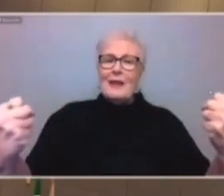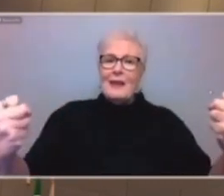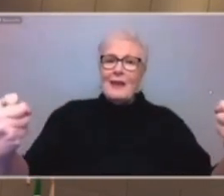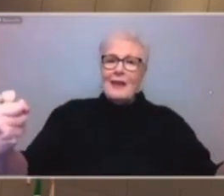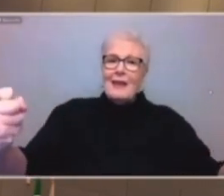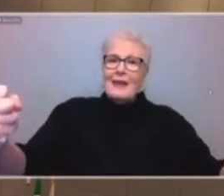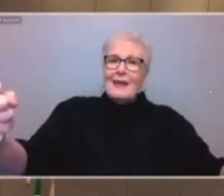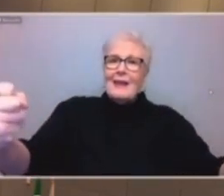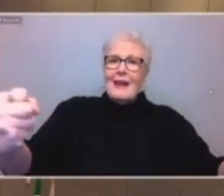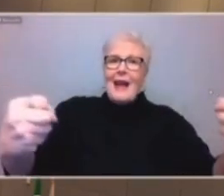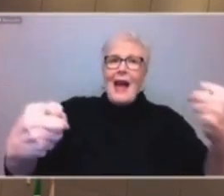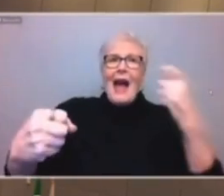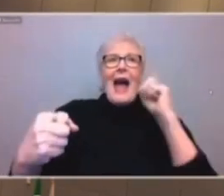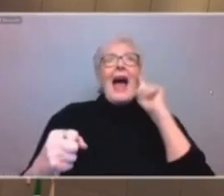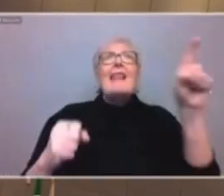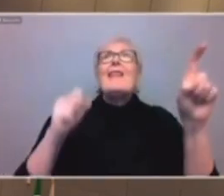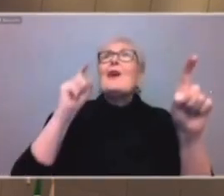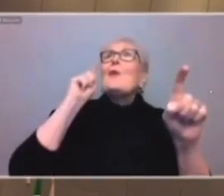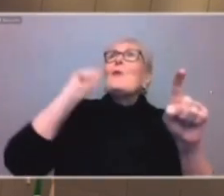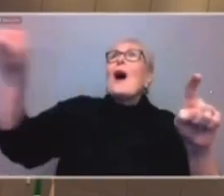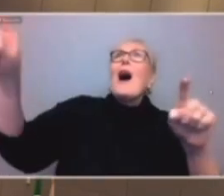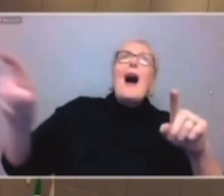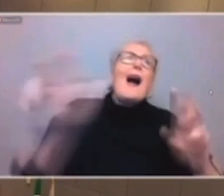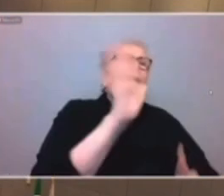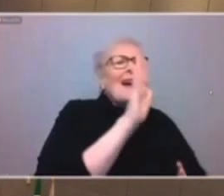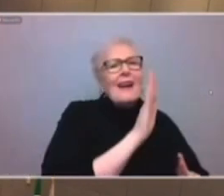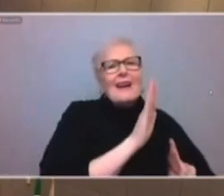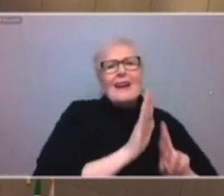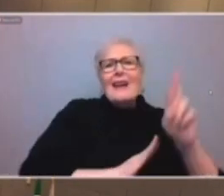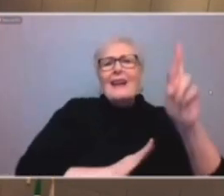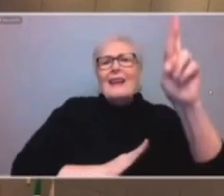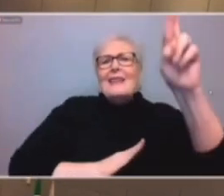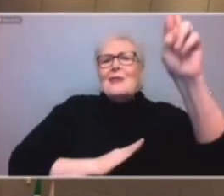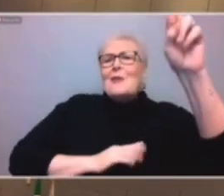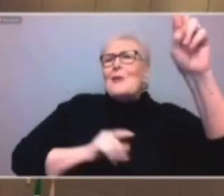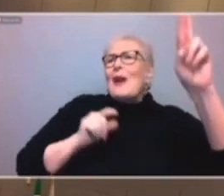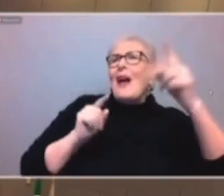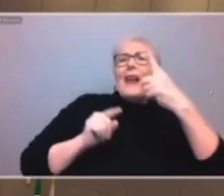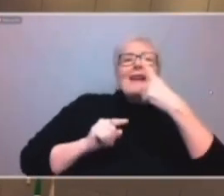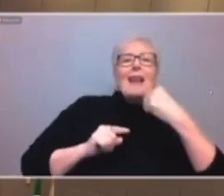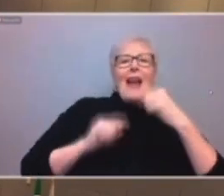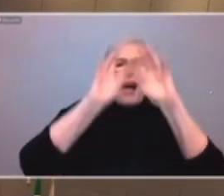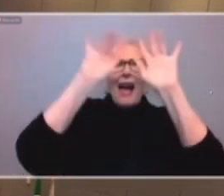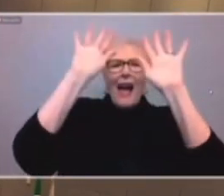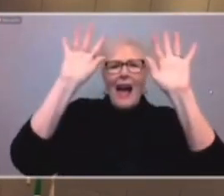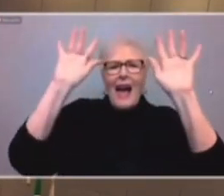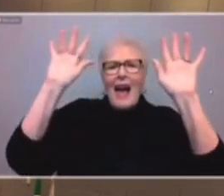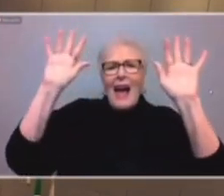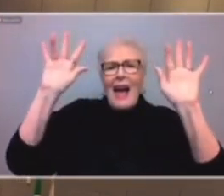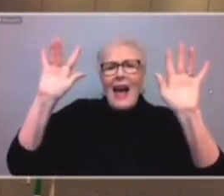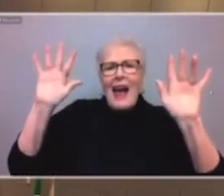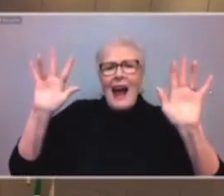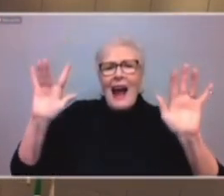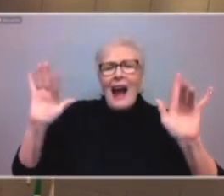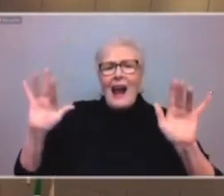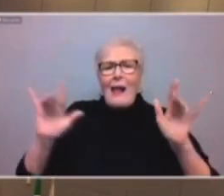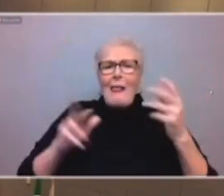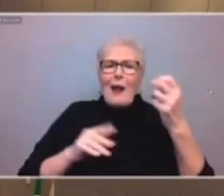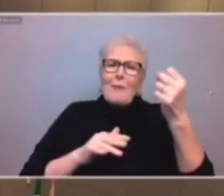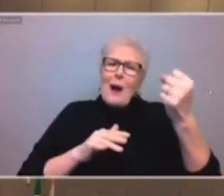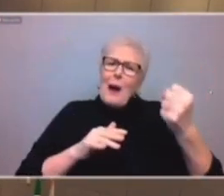And the rocket's red glare The